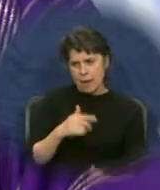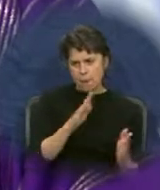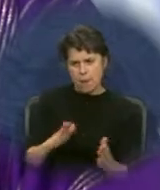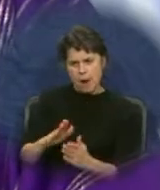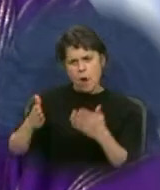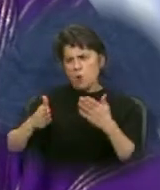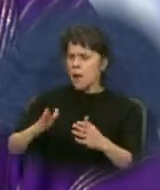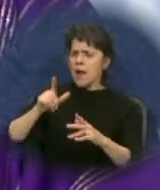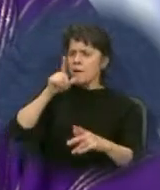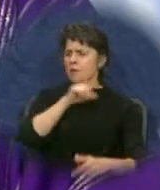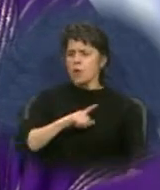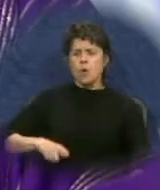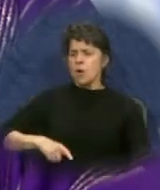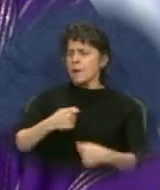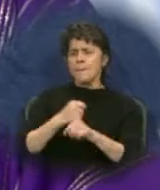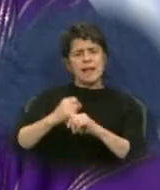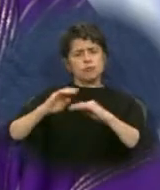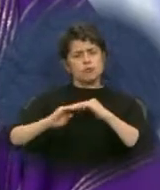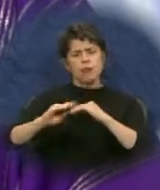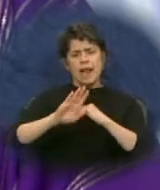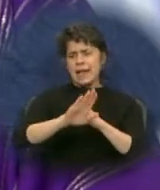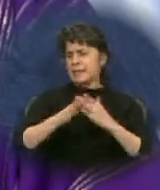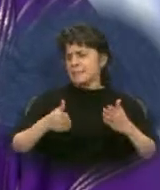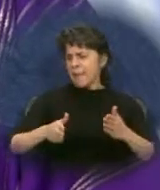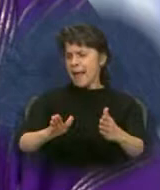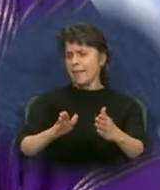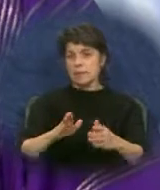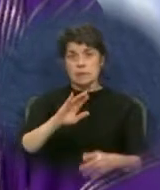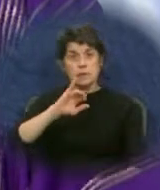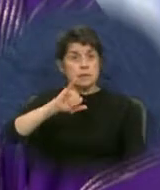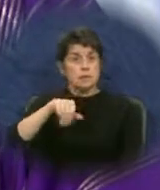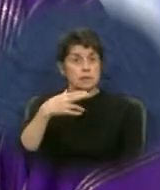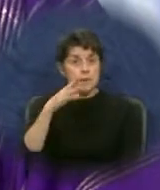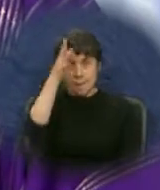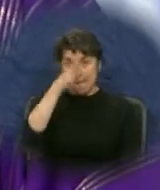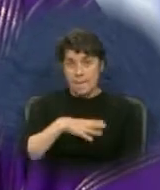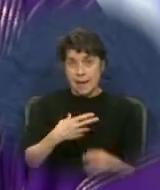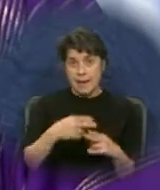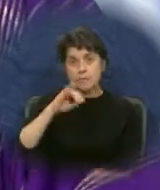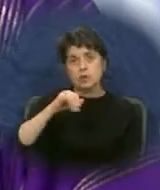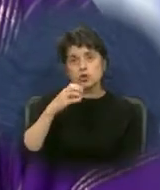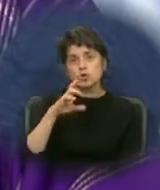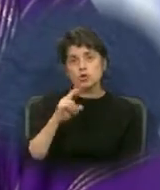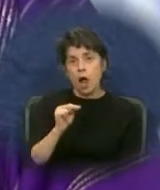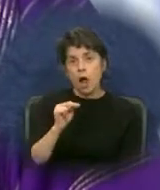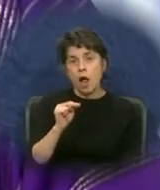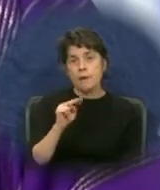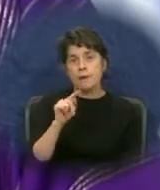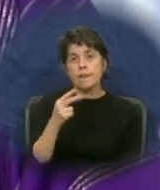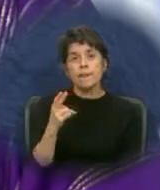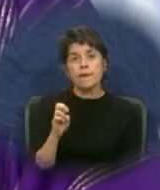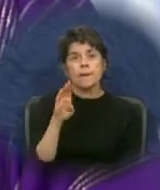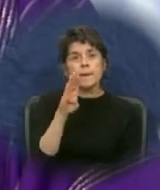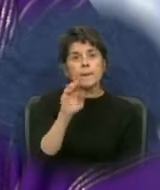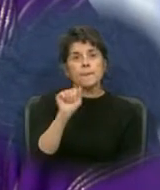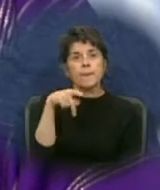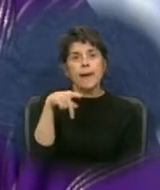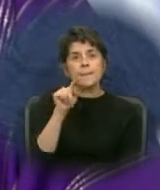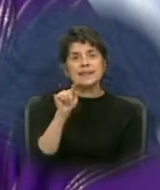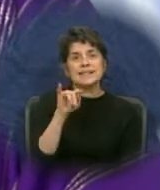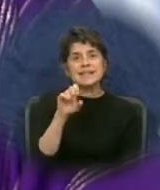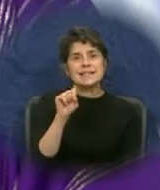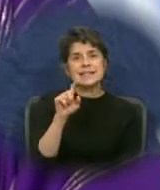make straight his paths.'" John the Baptist appeared in the desert, proclaiming a baptism of repentance for the forgiveness of